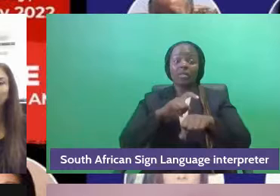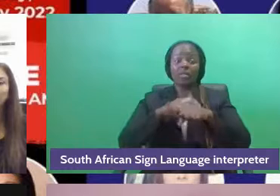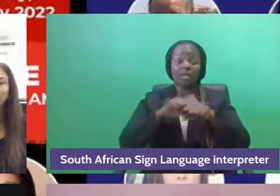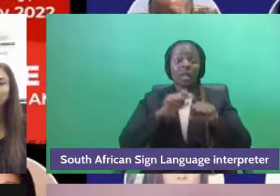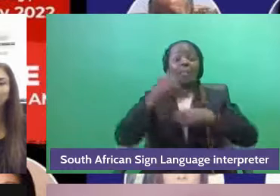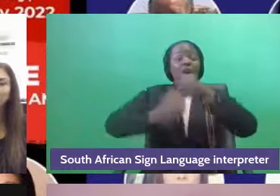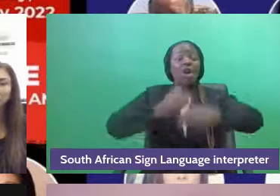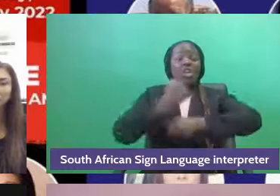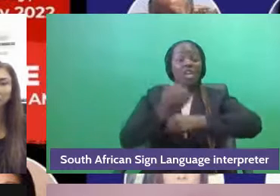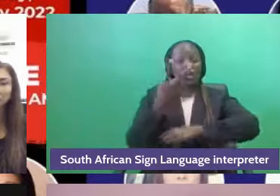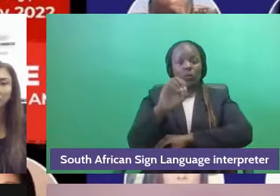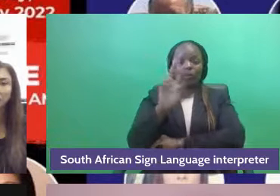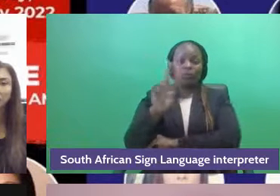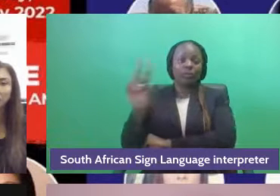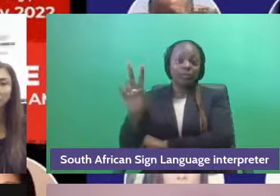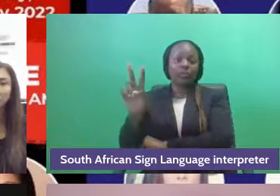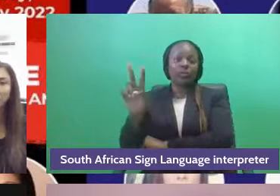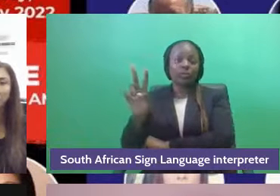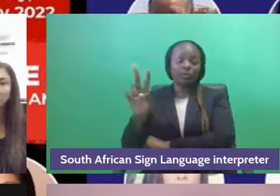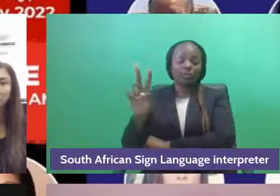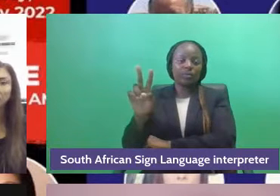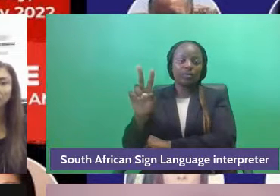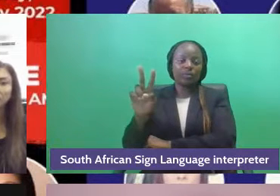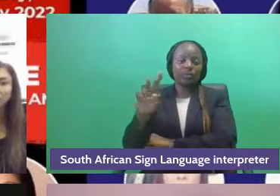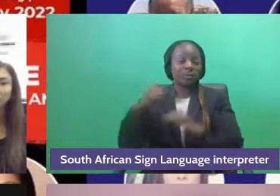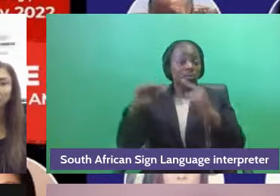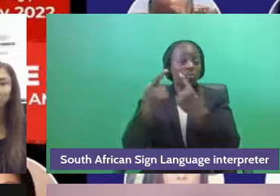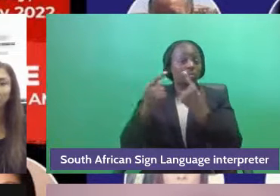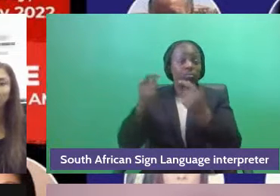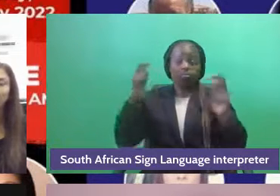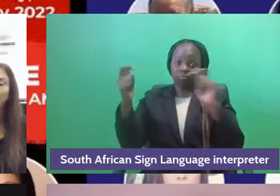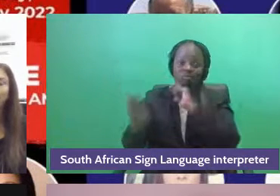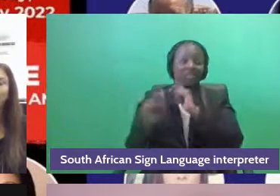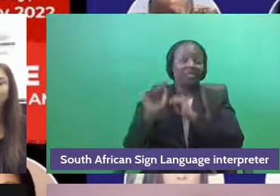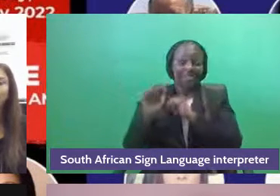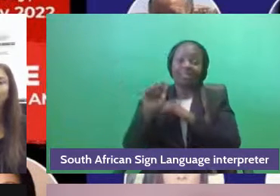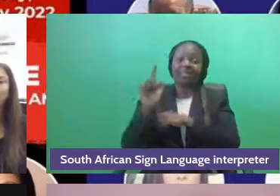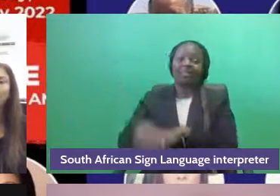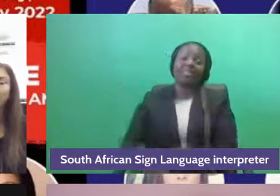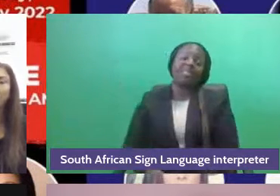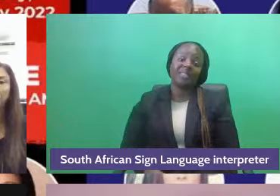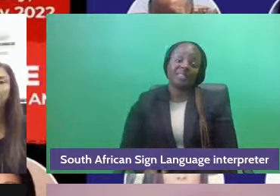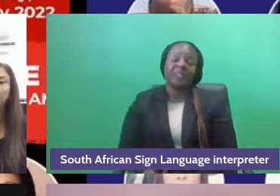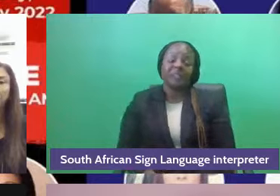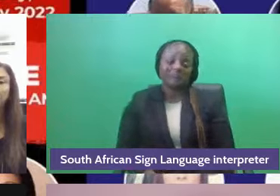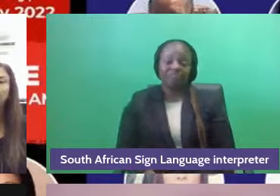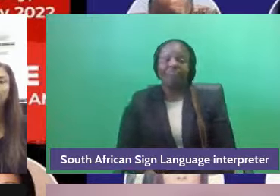2022, so we definitely need to do something about that.